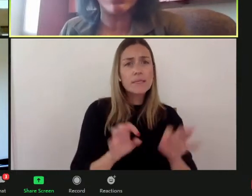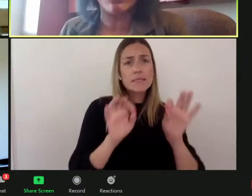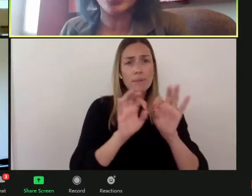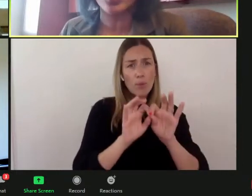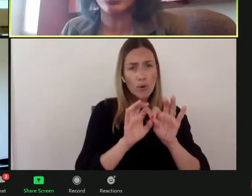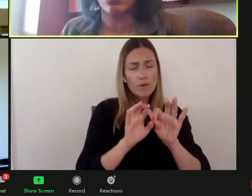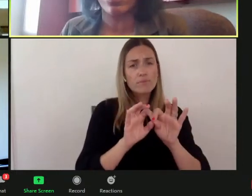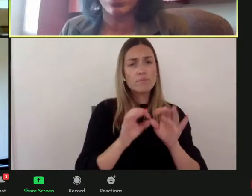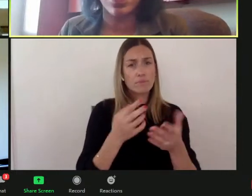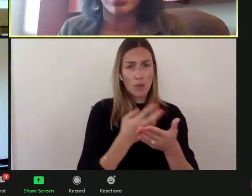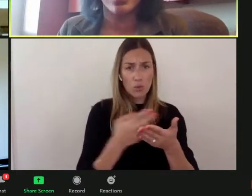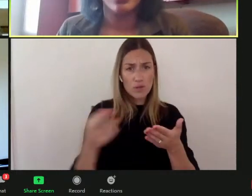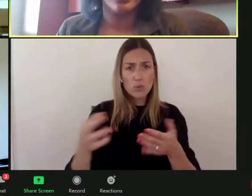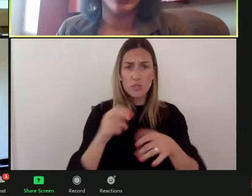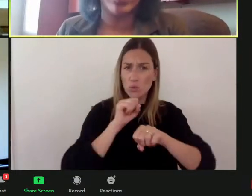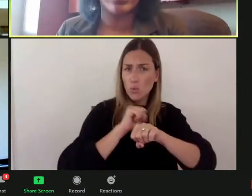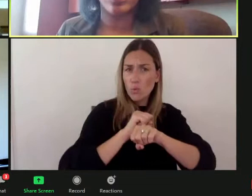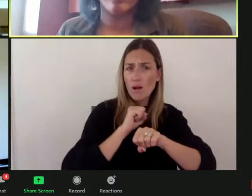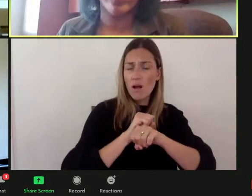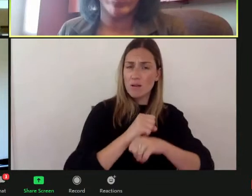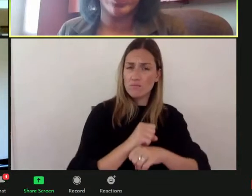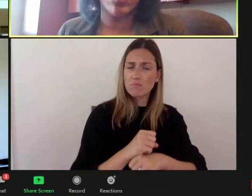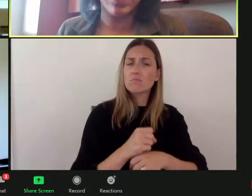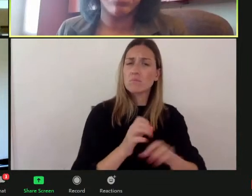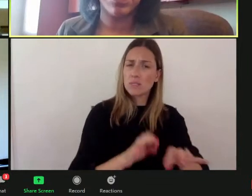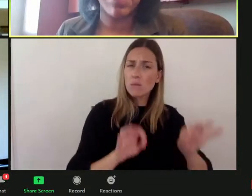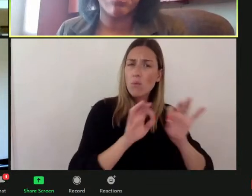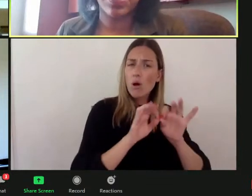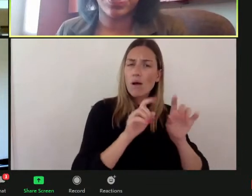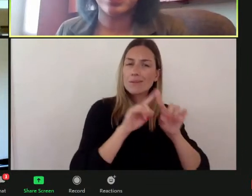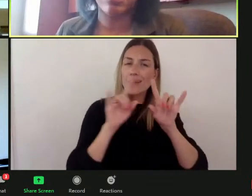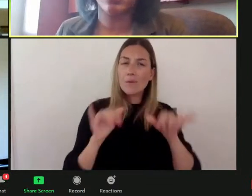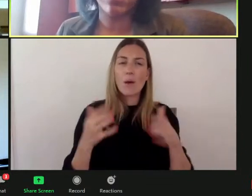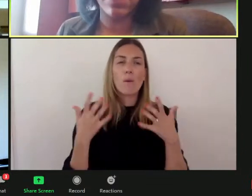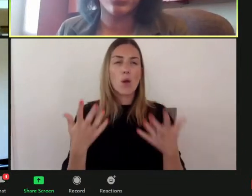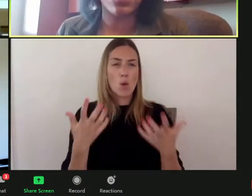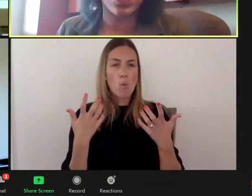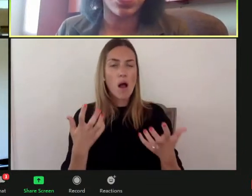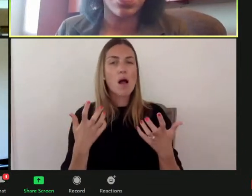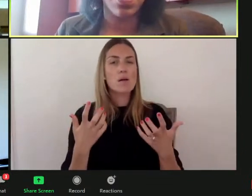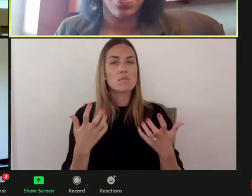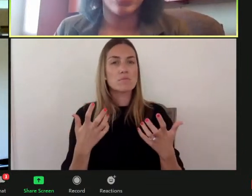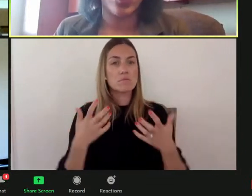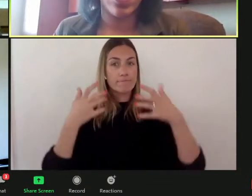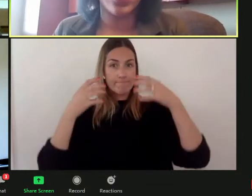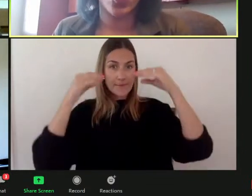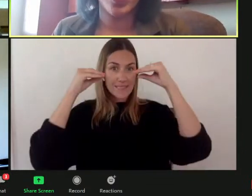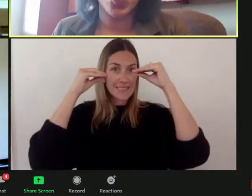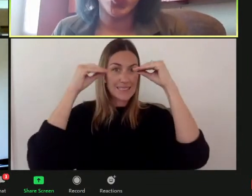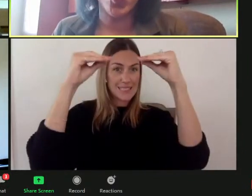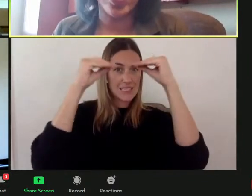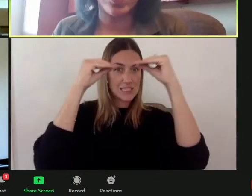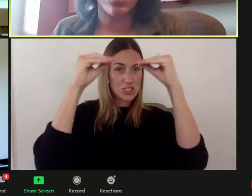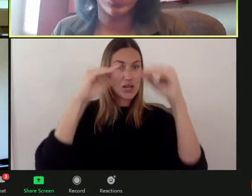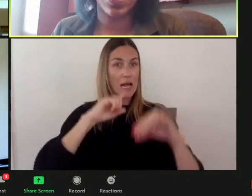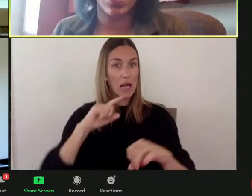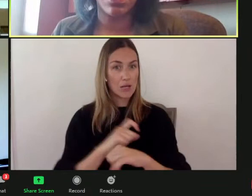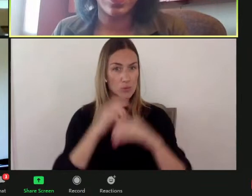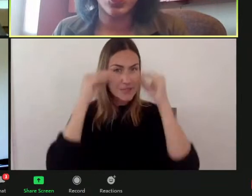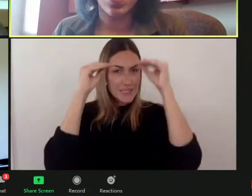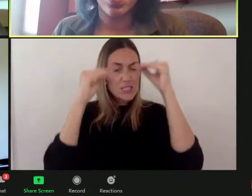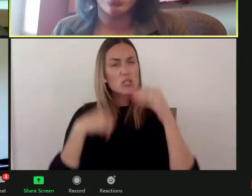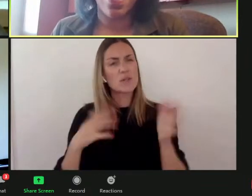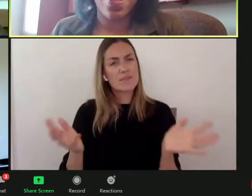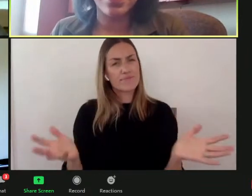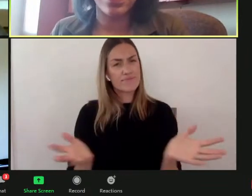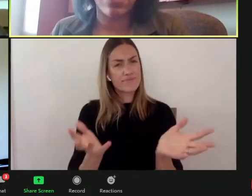and having resources to work on is one thing, but we really want them to be able to get some level of instruction as well. So we do really, really